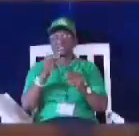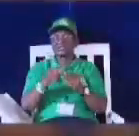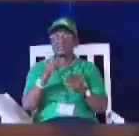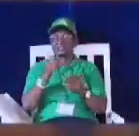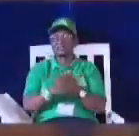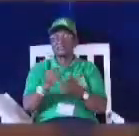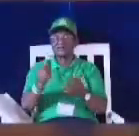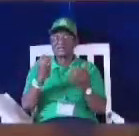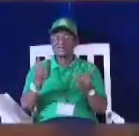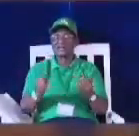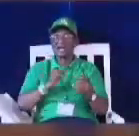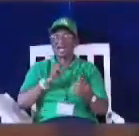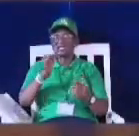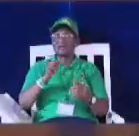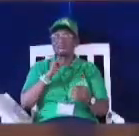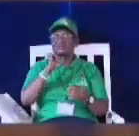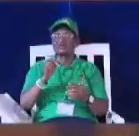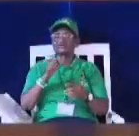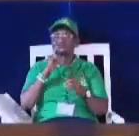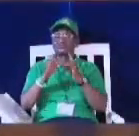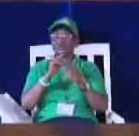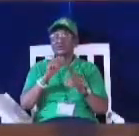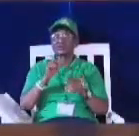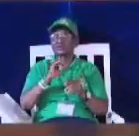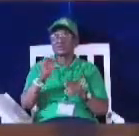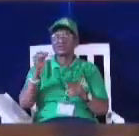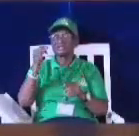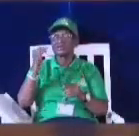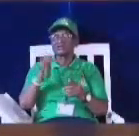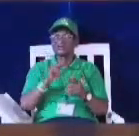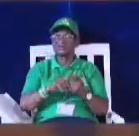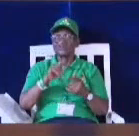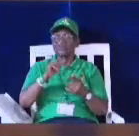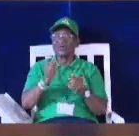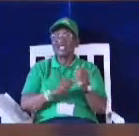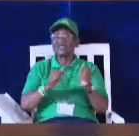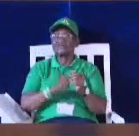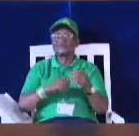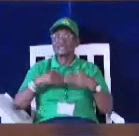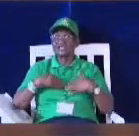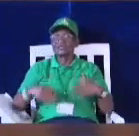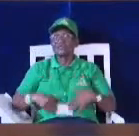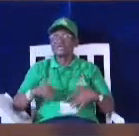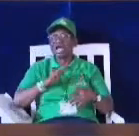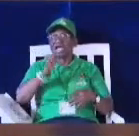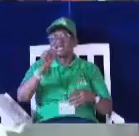No, I'm not talking to everybody. I'm talking to those people who know